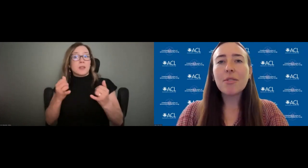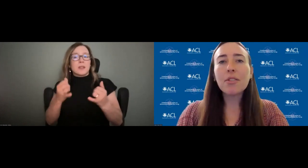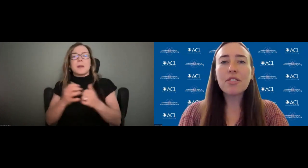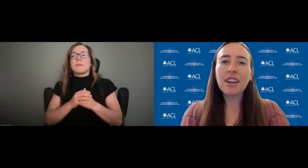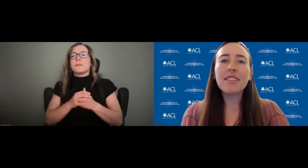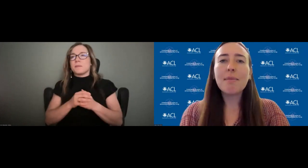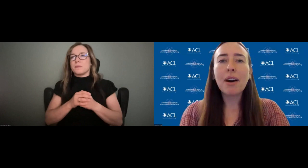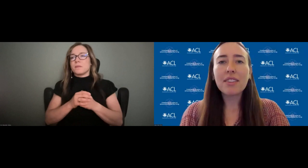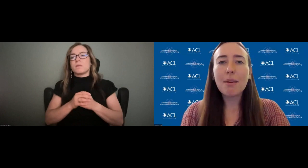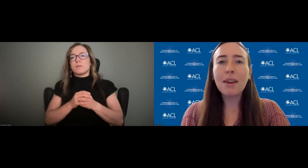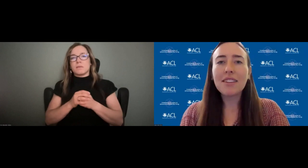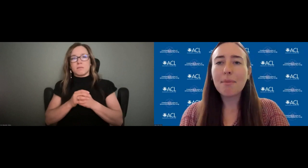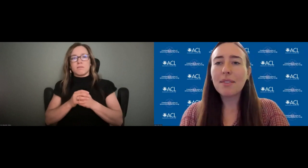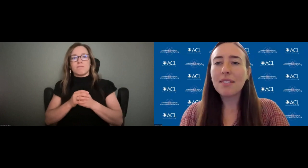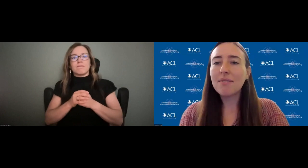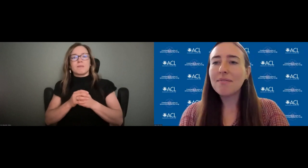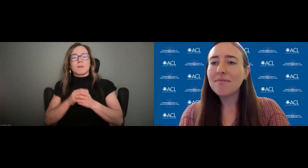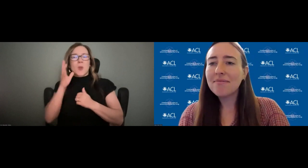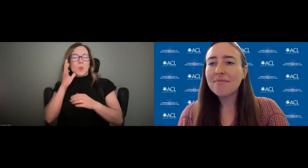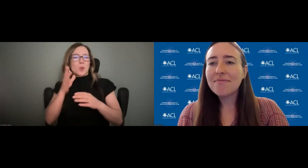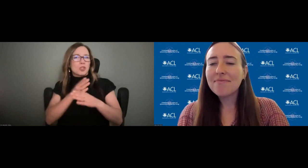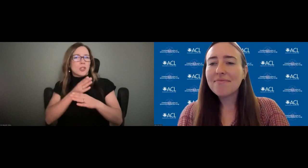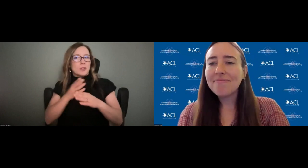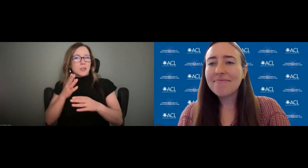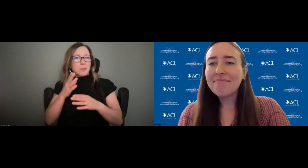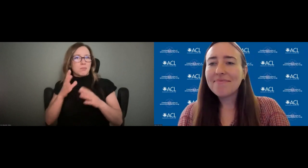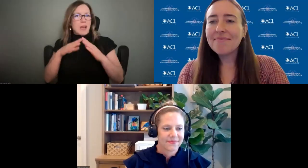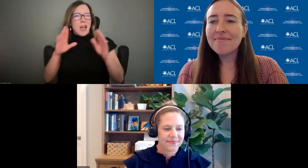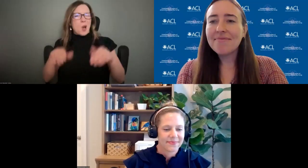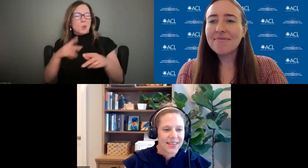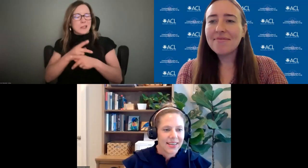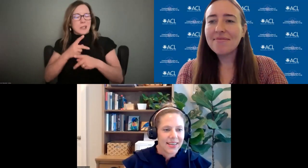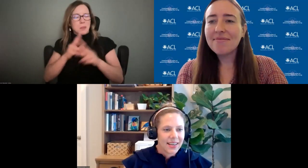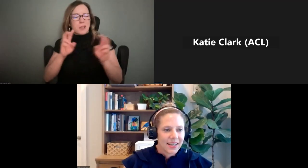ahead, and she will share some housekeeping tips.